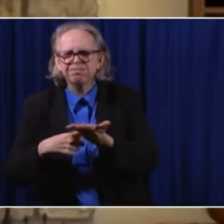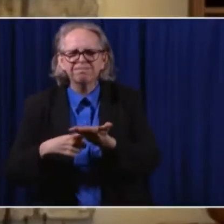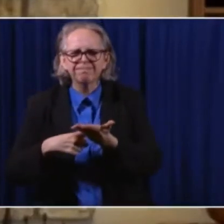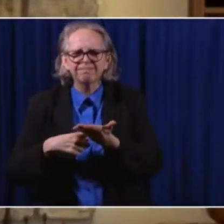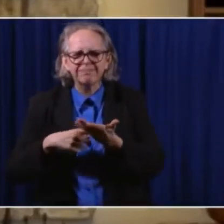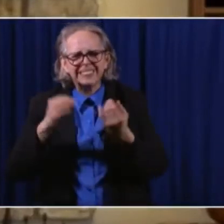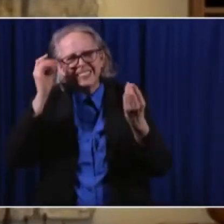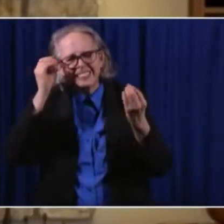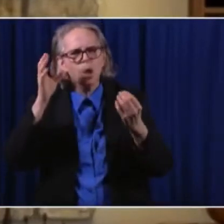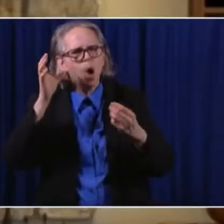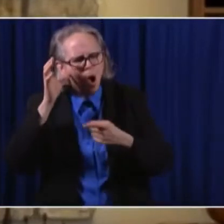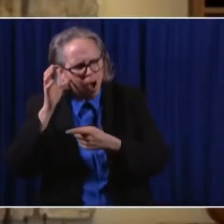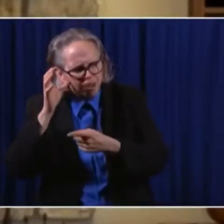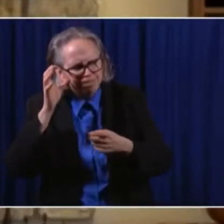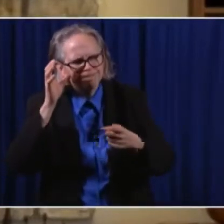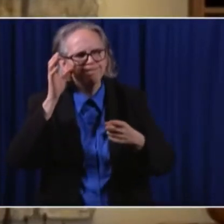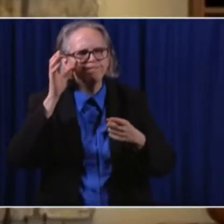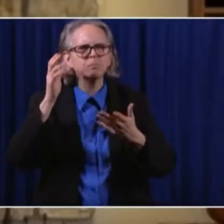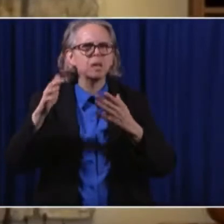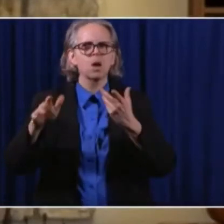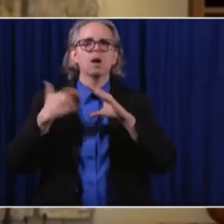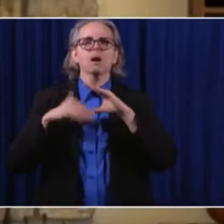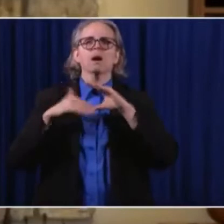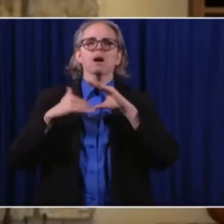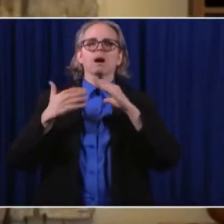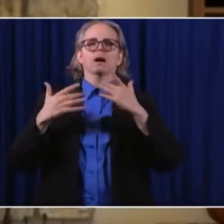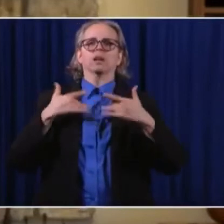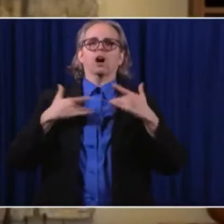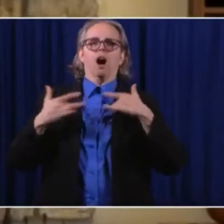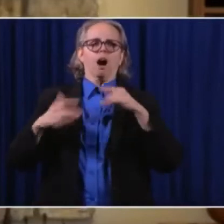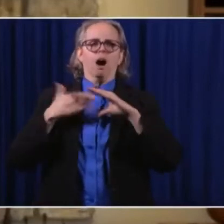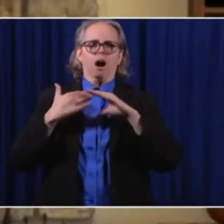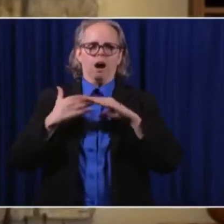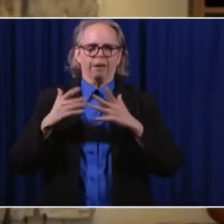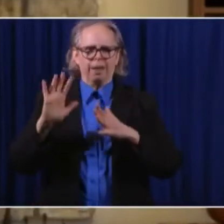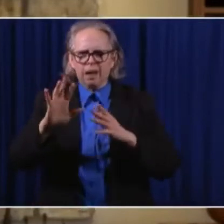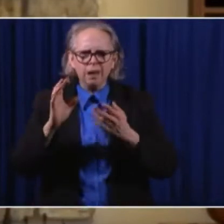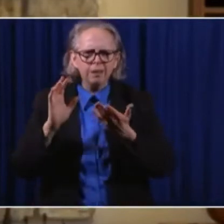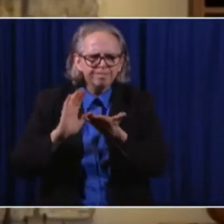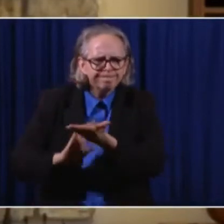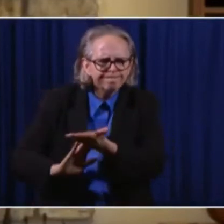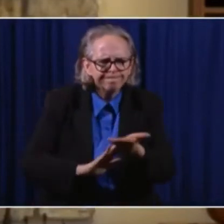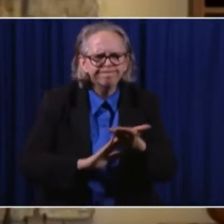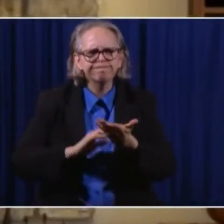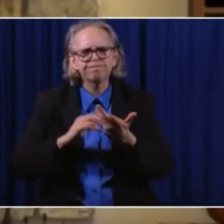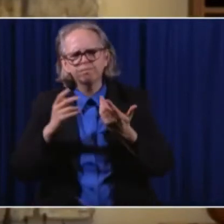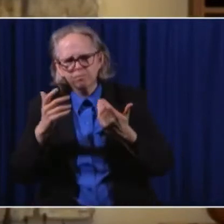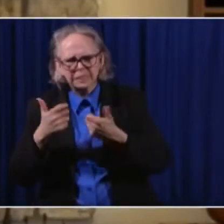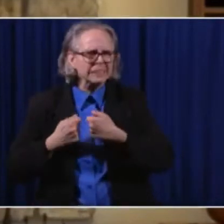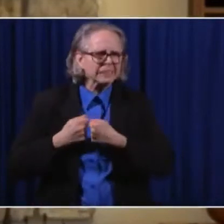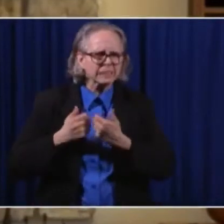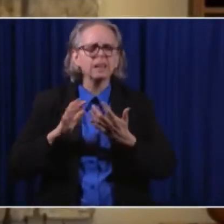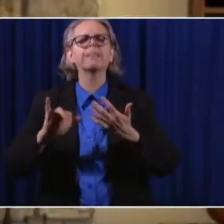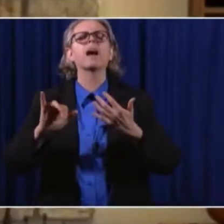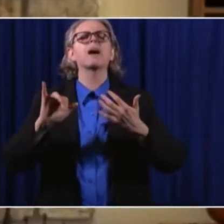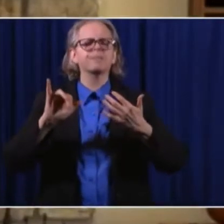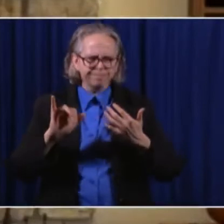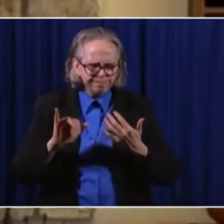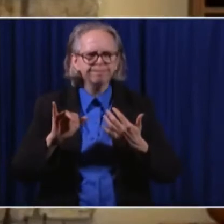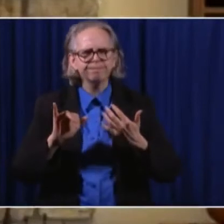compelling emails in regard to this, some texts. And, behind each worker, there's a